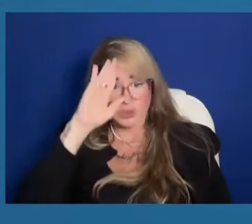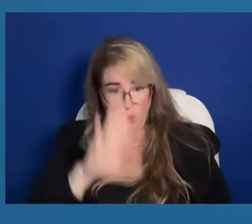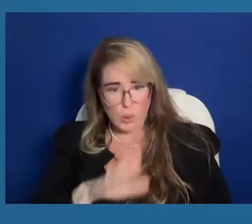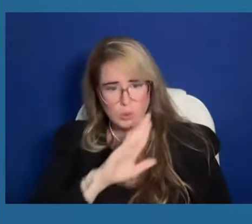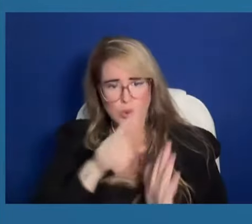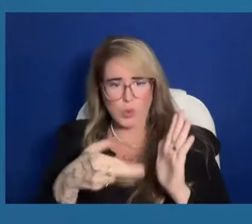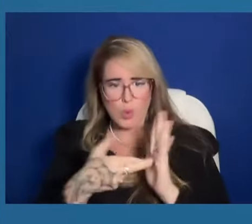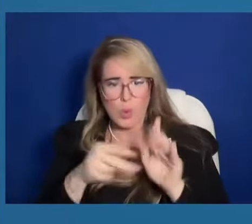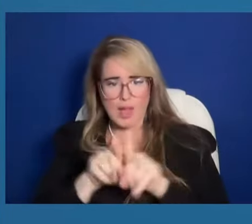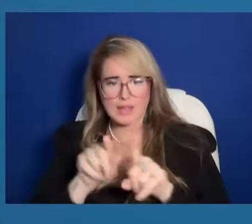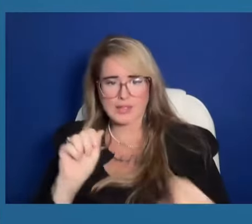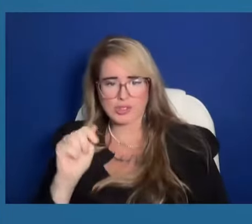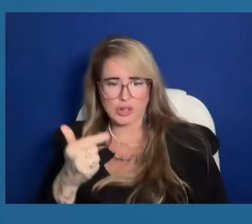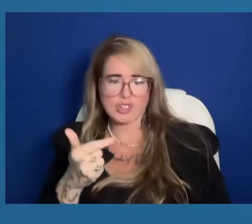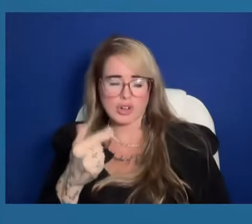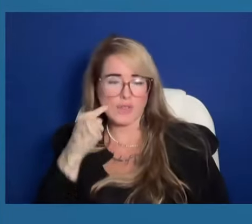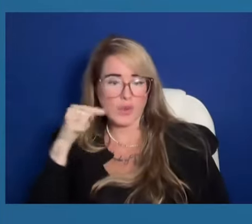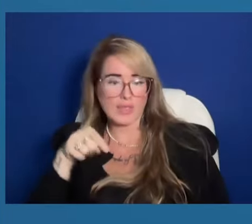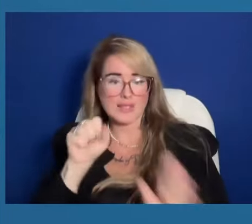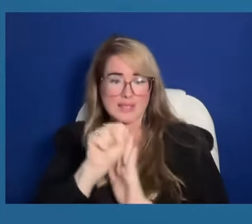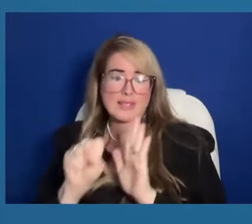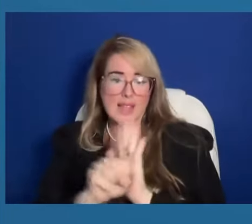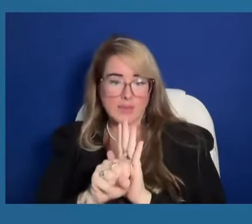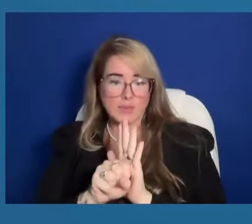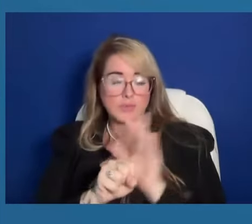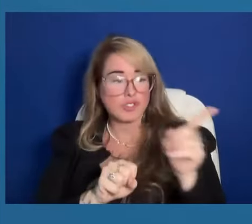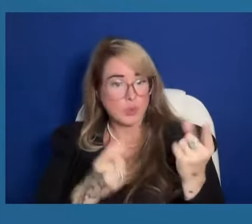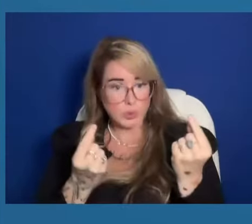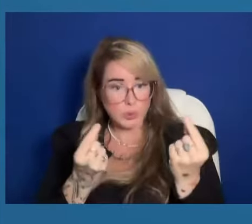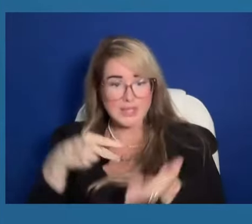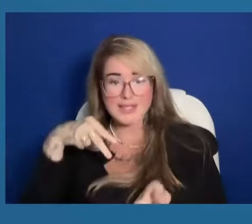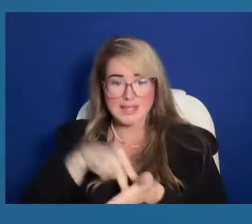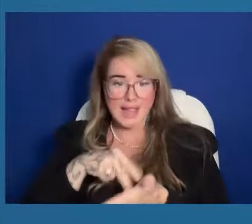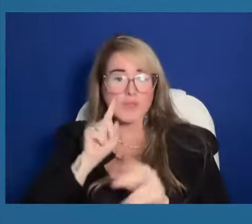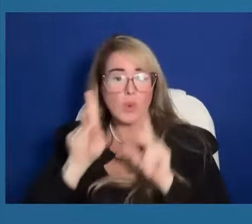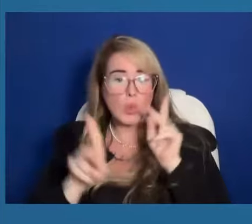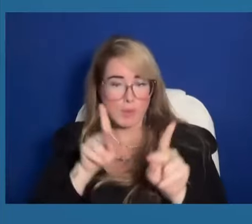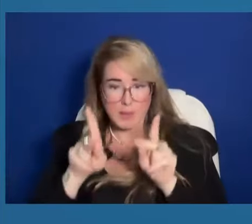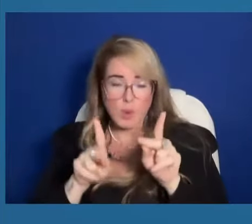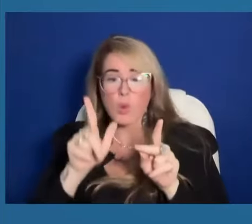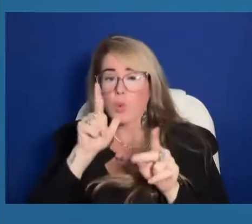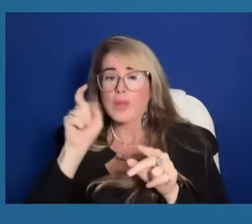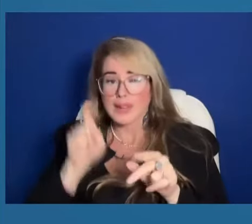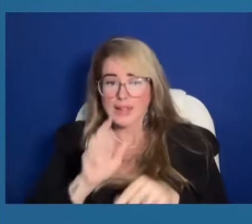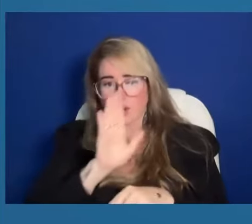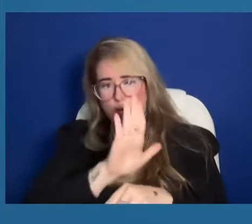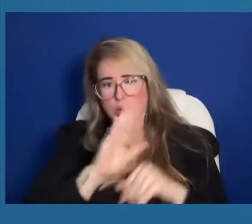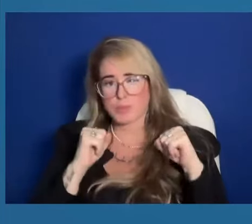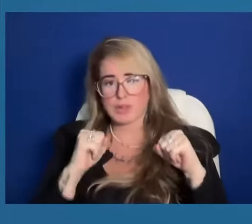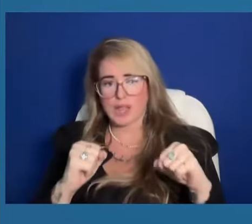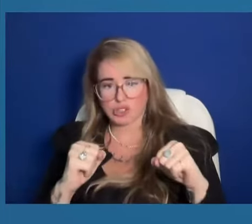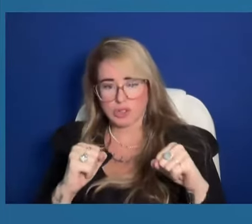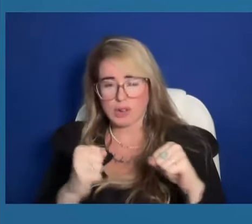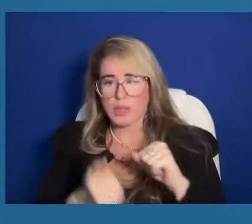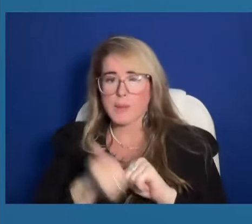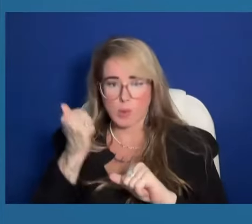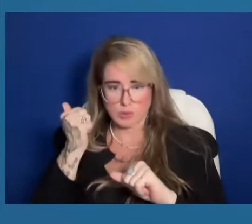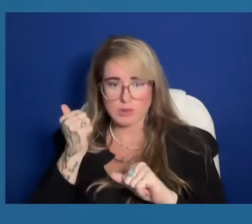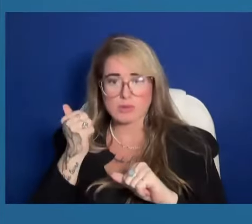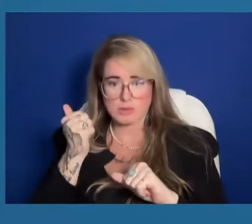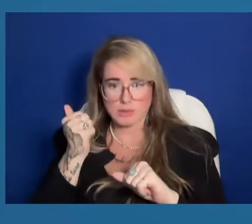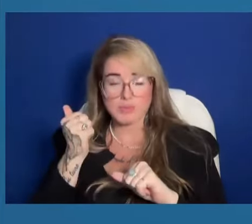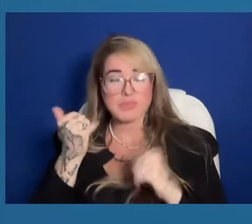as the Attorney General of this state, to stand up for those who need her protection the most. So